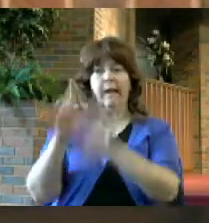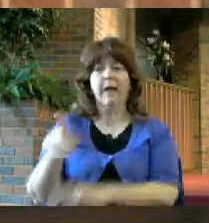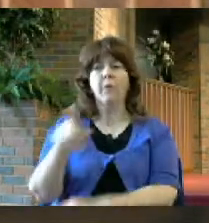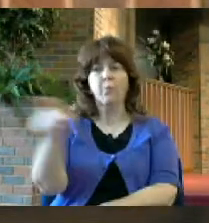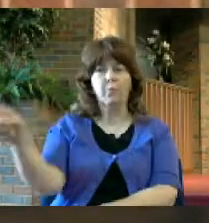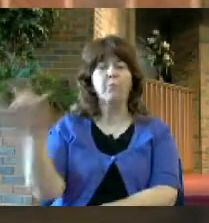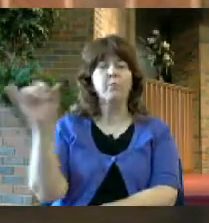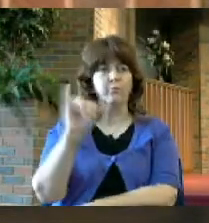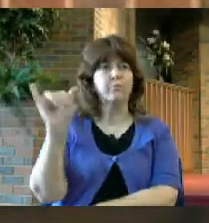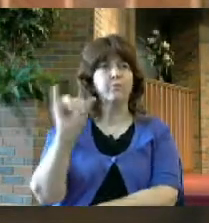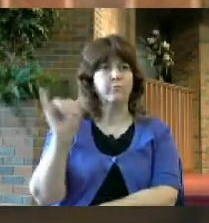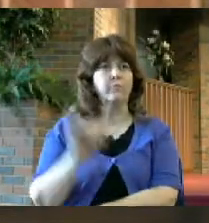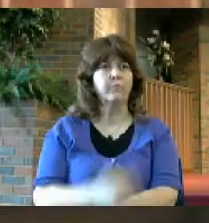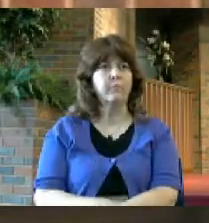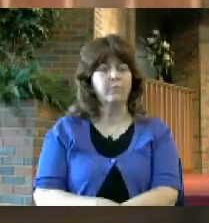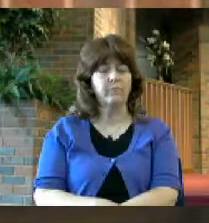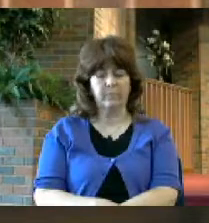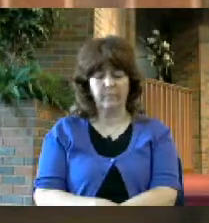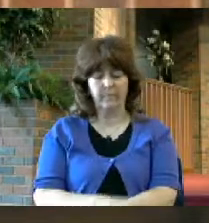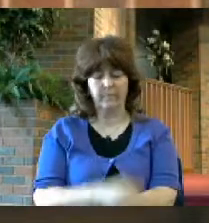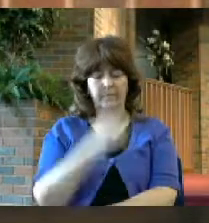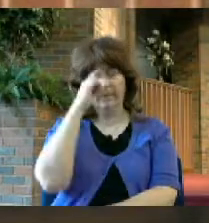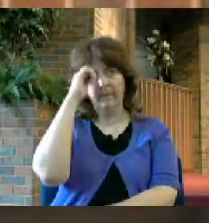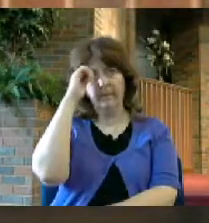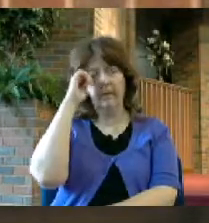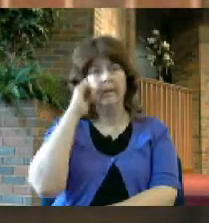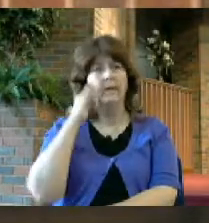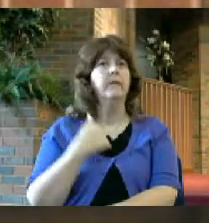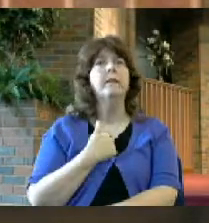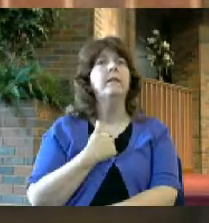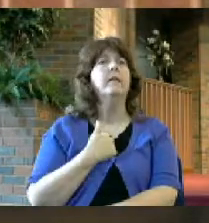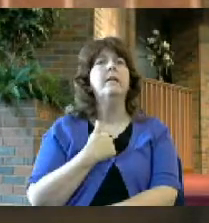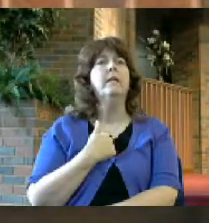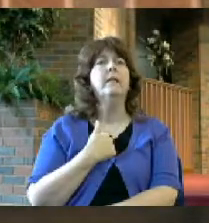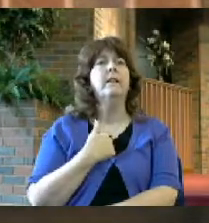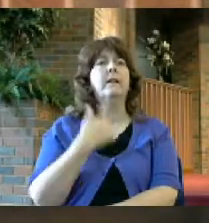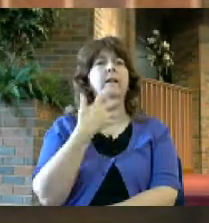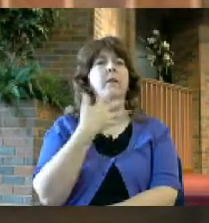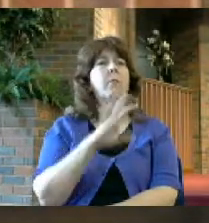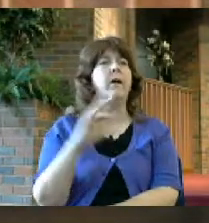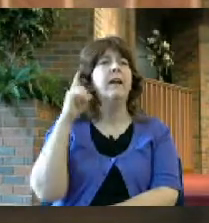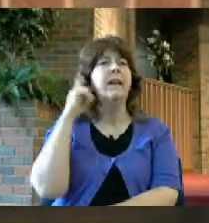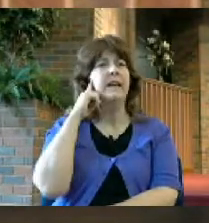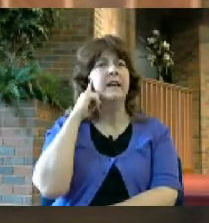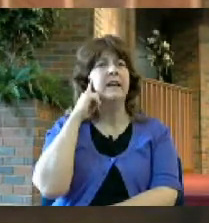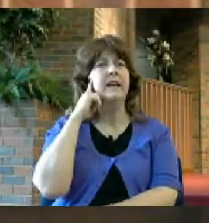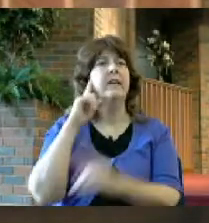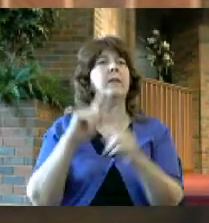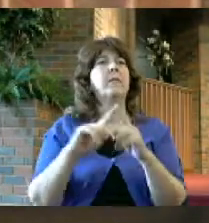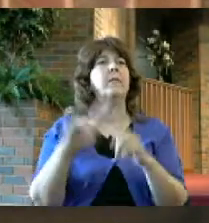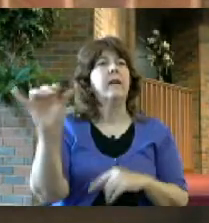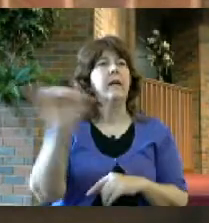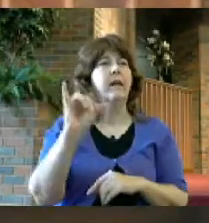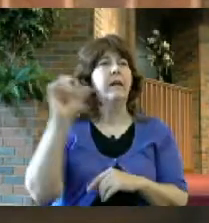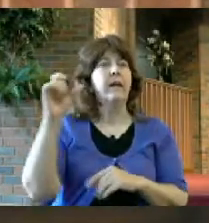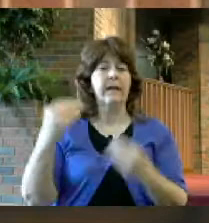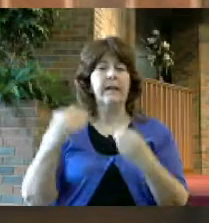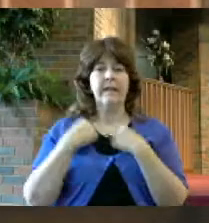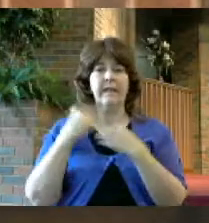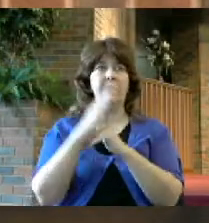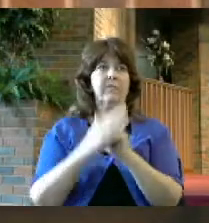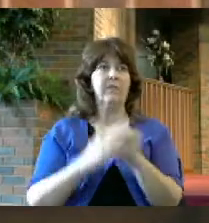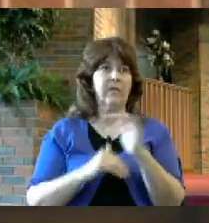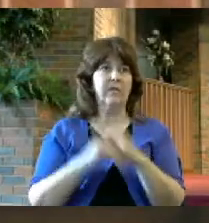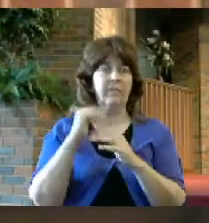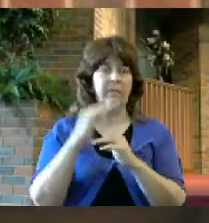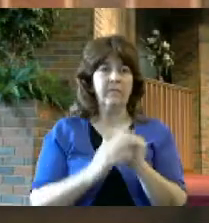That's a warning we probably don't want to hear, but it is one that should bring us comfort. When there are times that arise where people hate